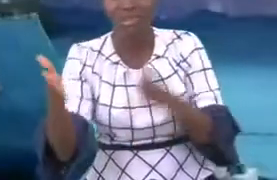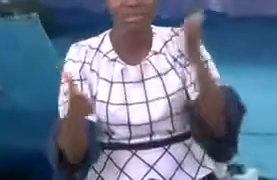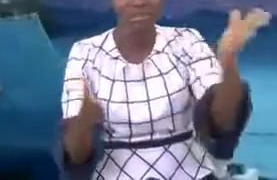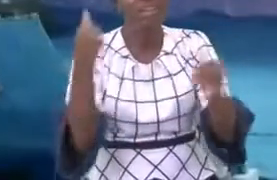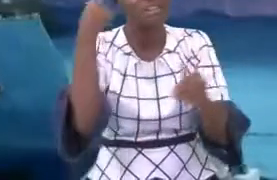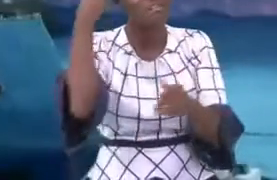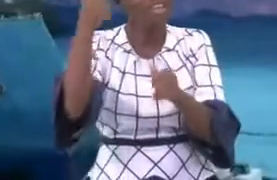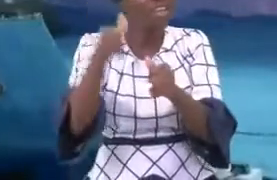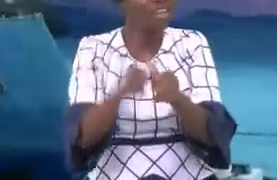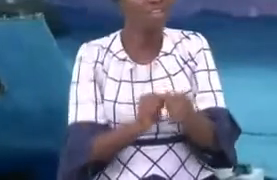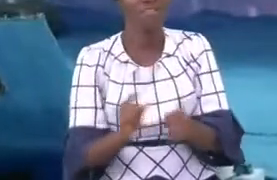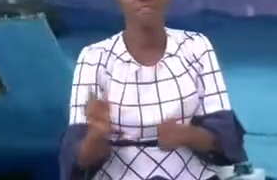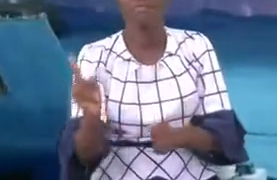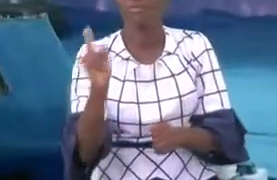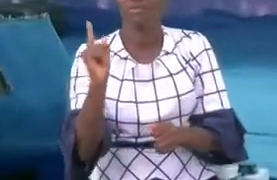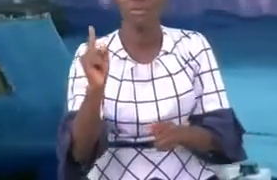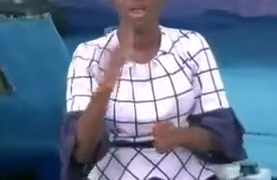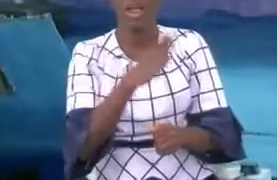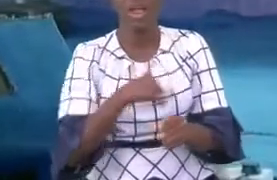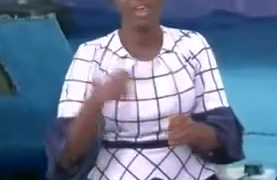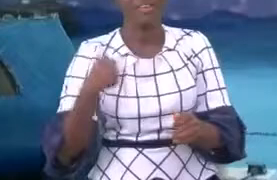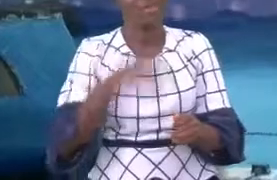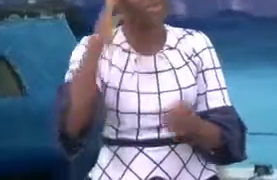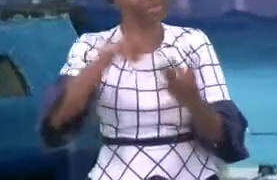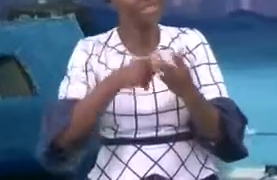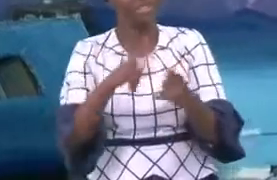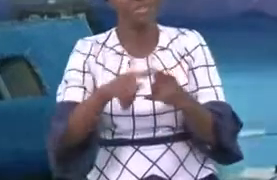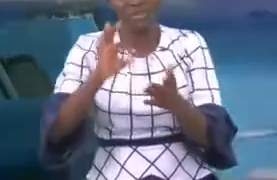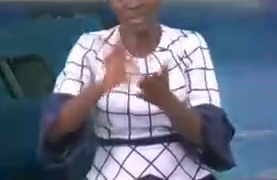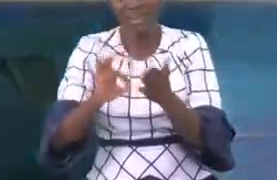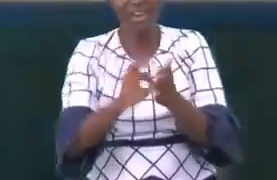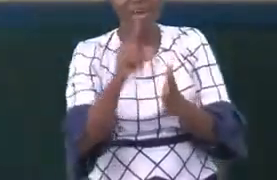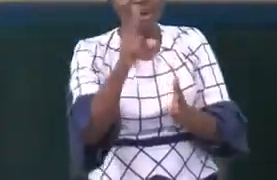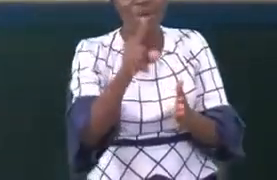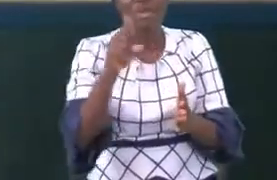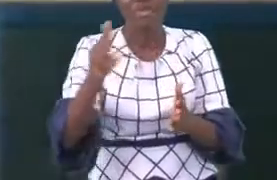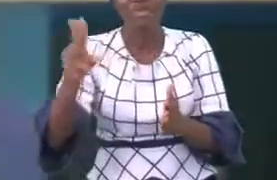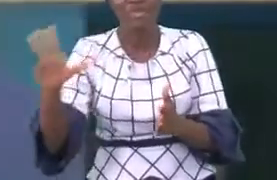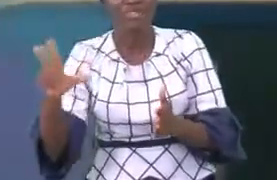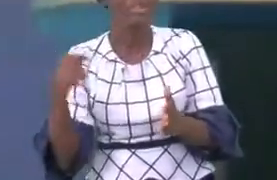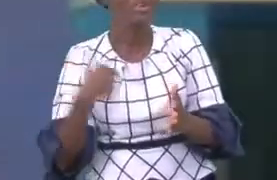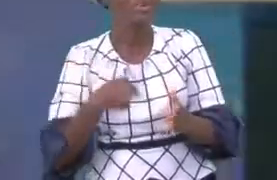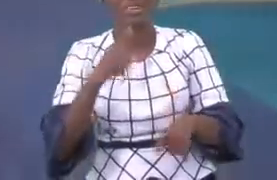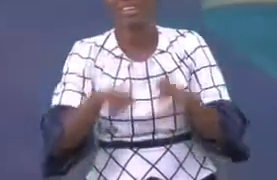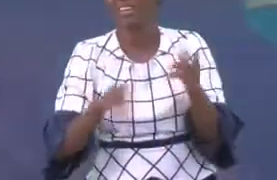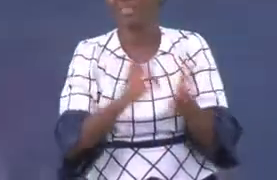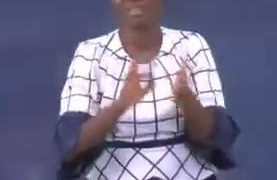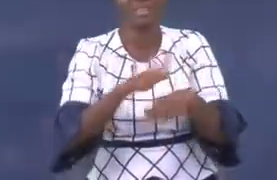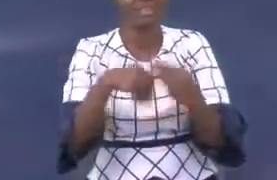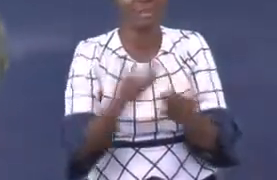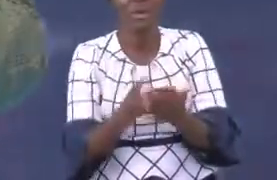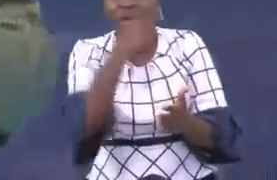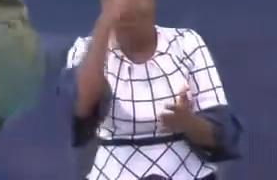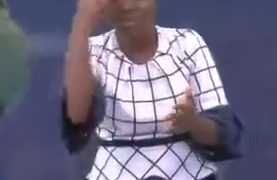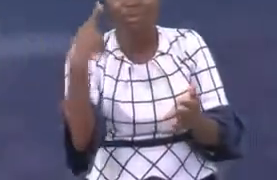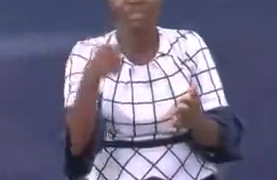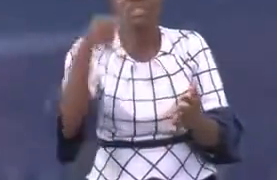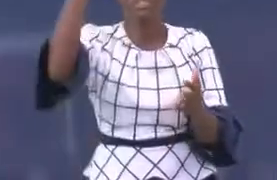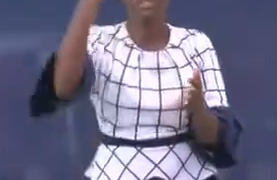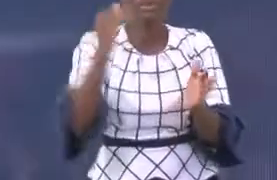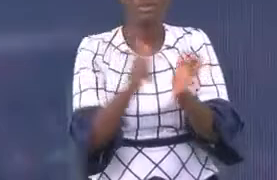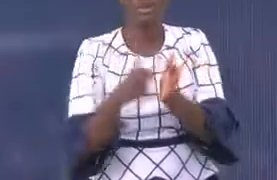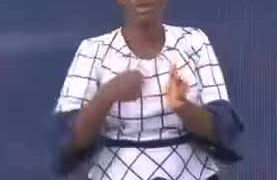1, 2, 3. We lose count, because the God that we're talking about tonight is the God of all wonders, and